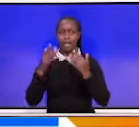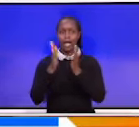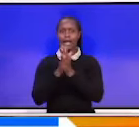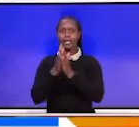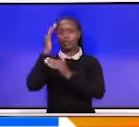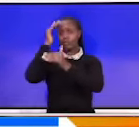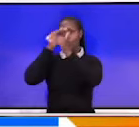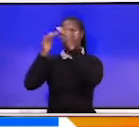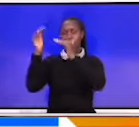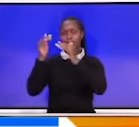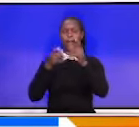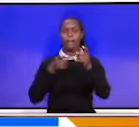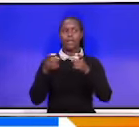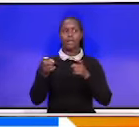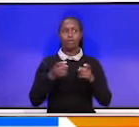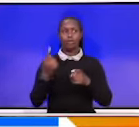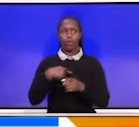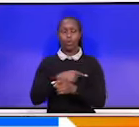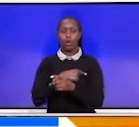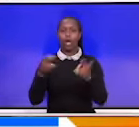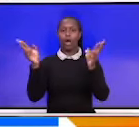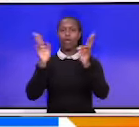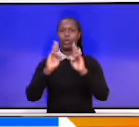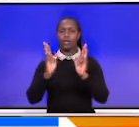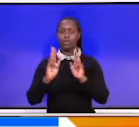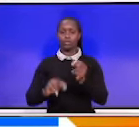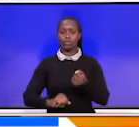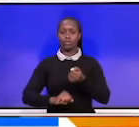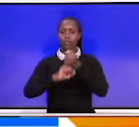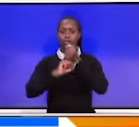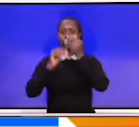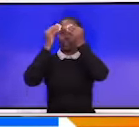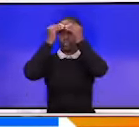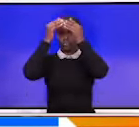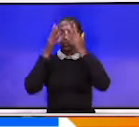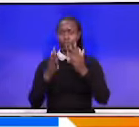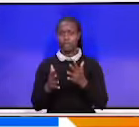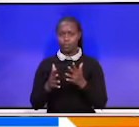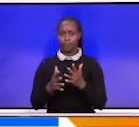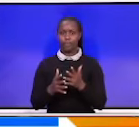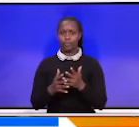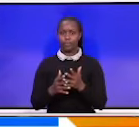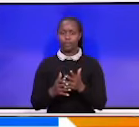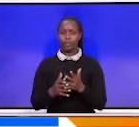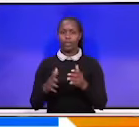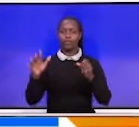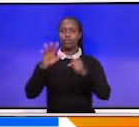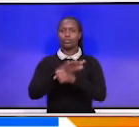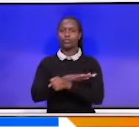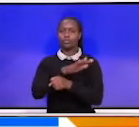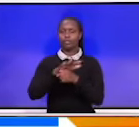university management, we are willing to support our students to actualize the same.